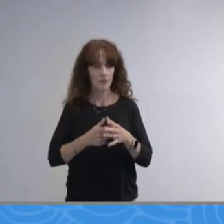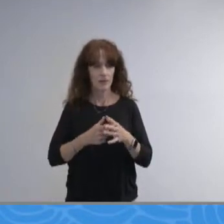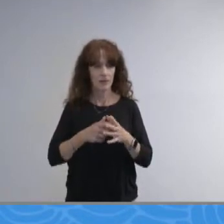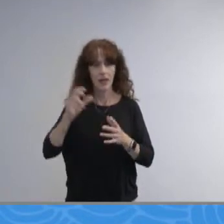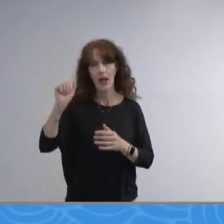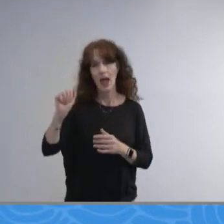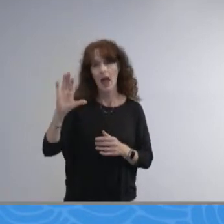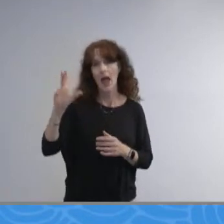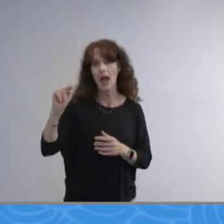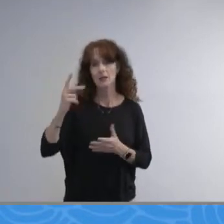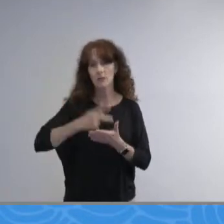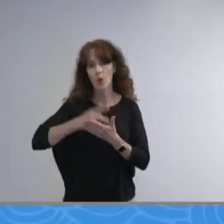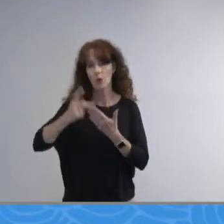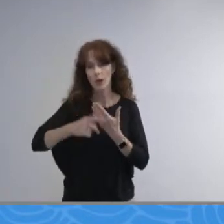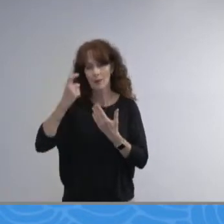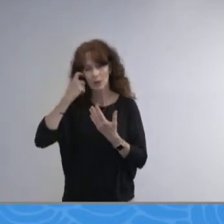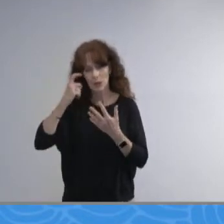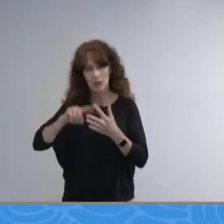PAC program.